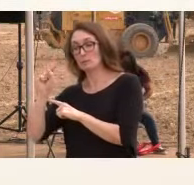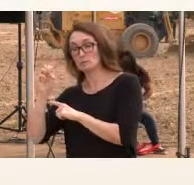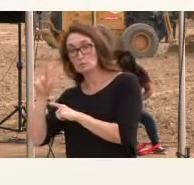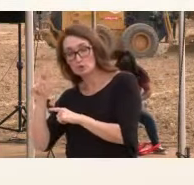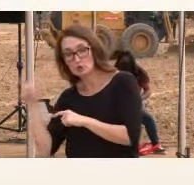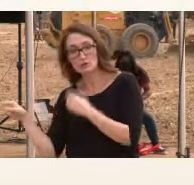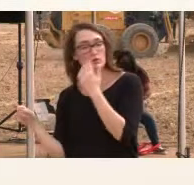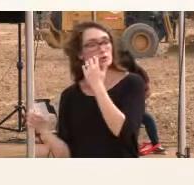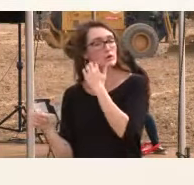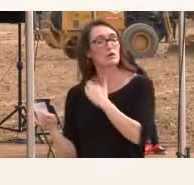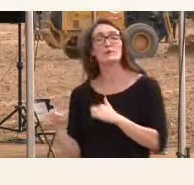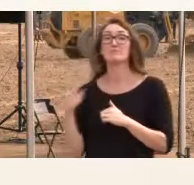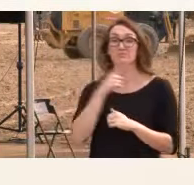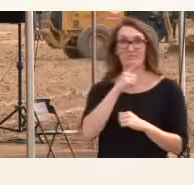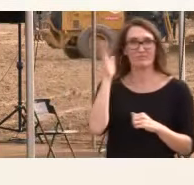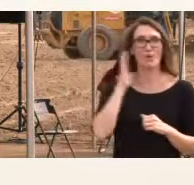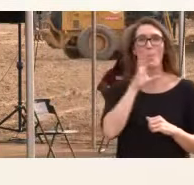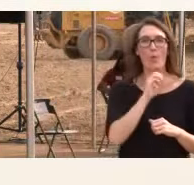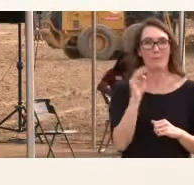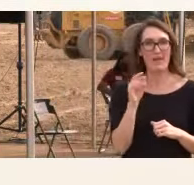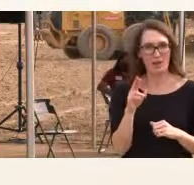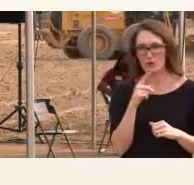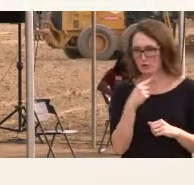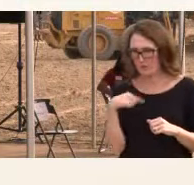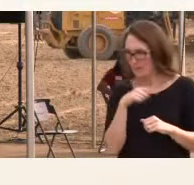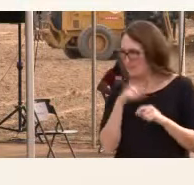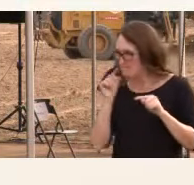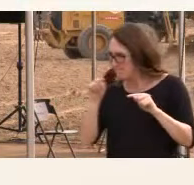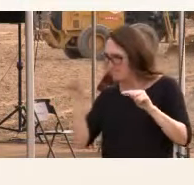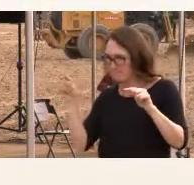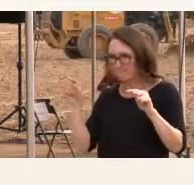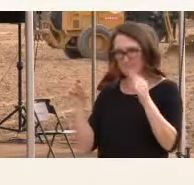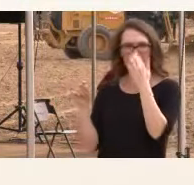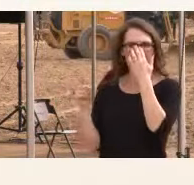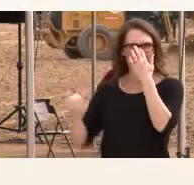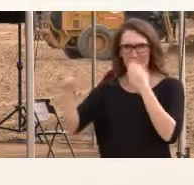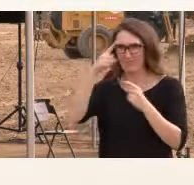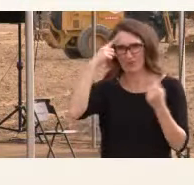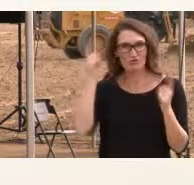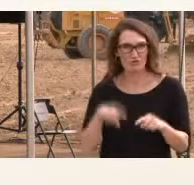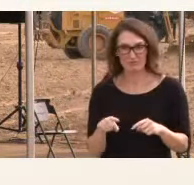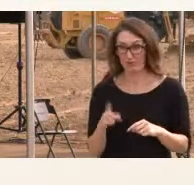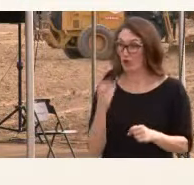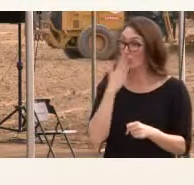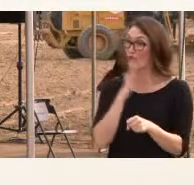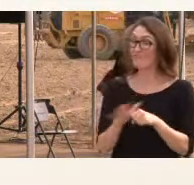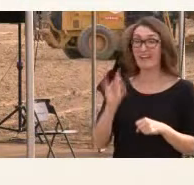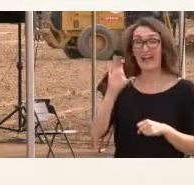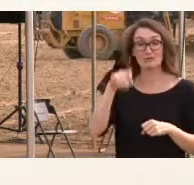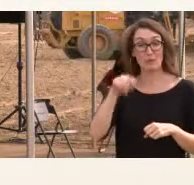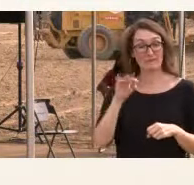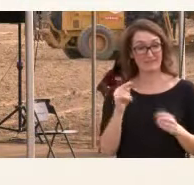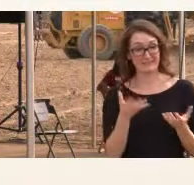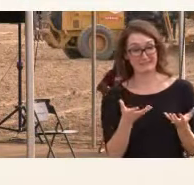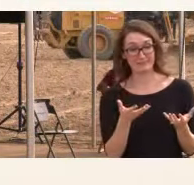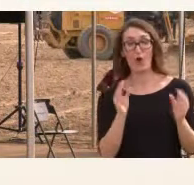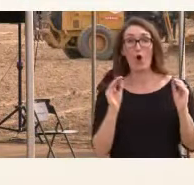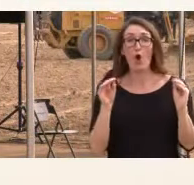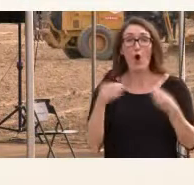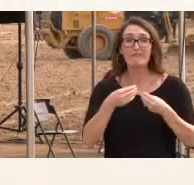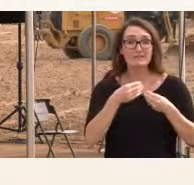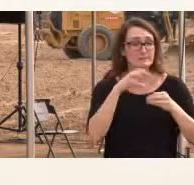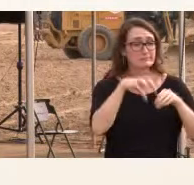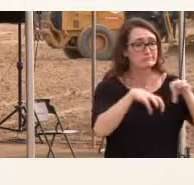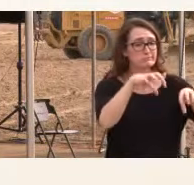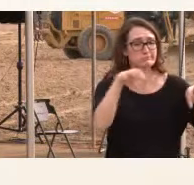others like former Mayor Swearingen, who understood that wasn't good enough. 800 square feet of office